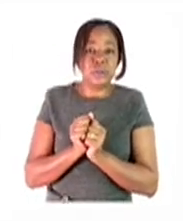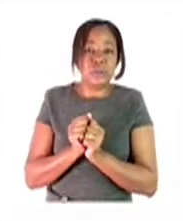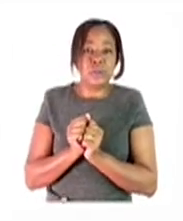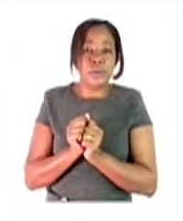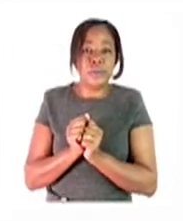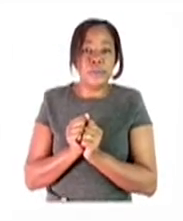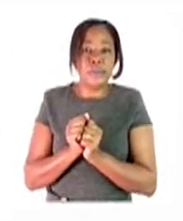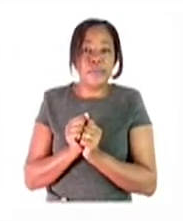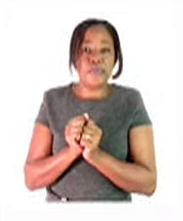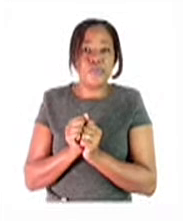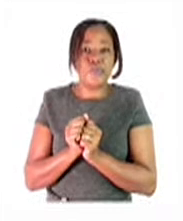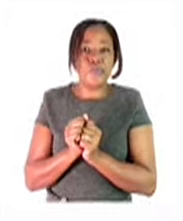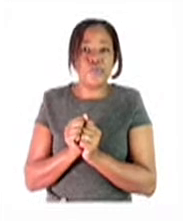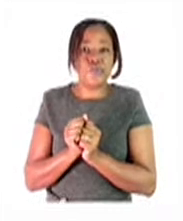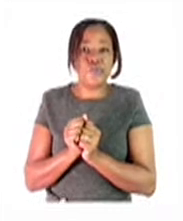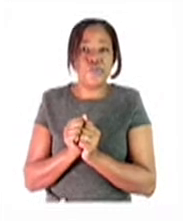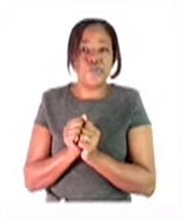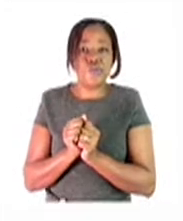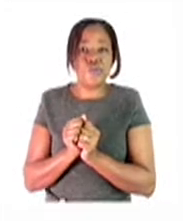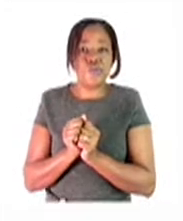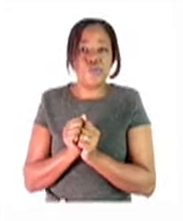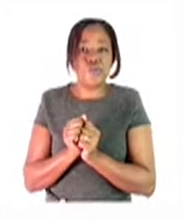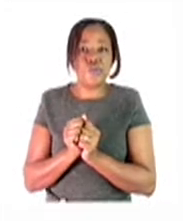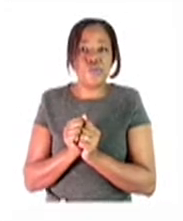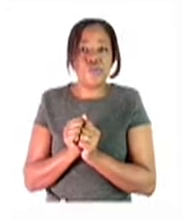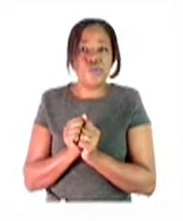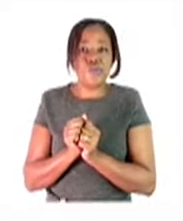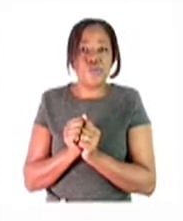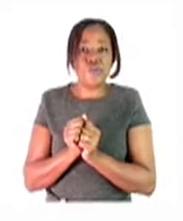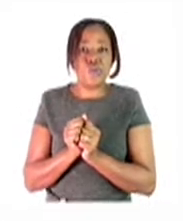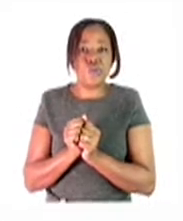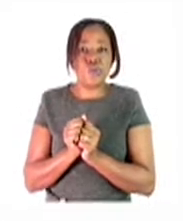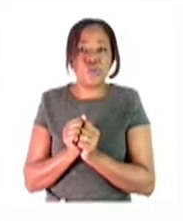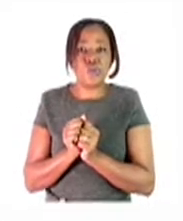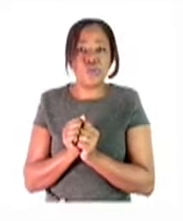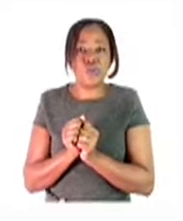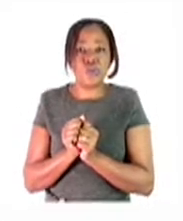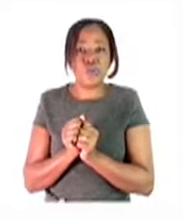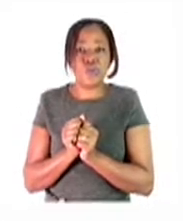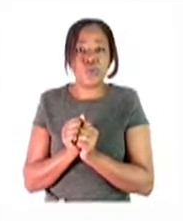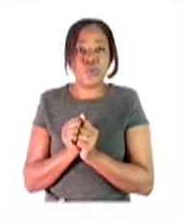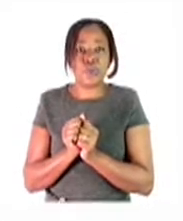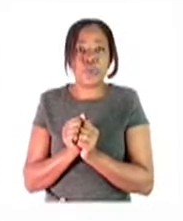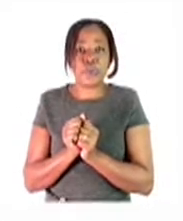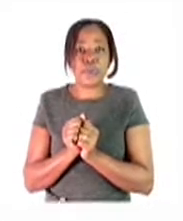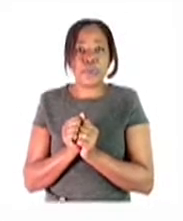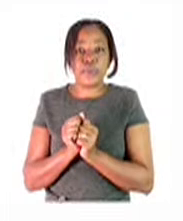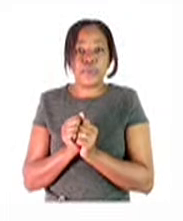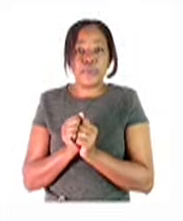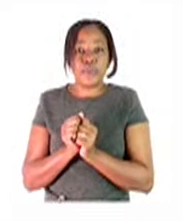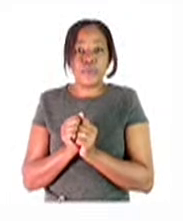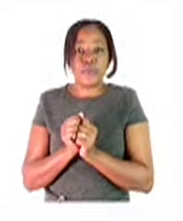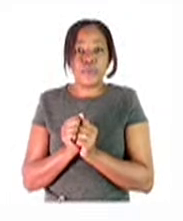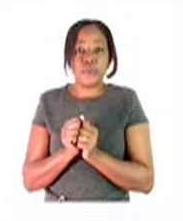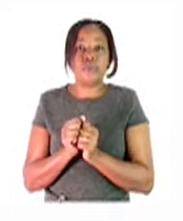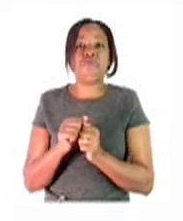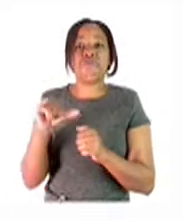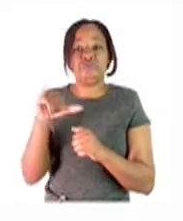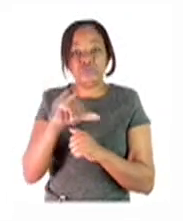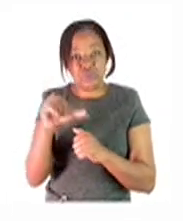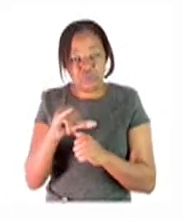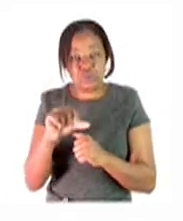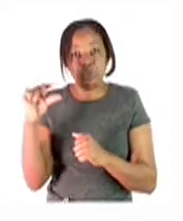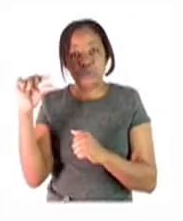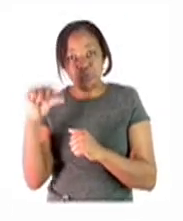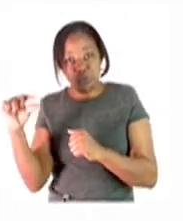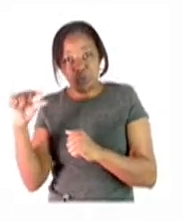I a picture of a dog. Blue, drew. Okay, which word will best fit